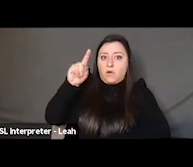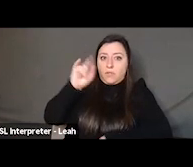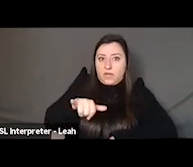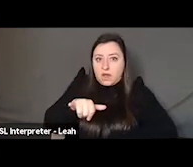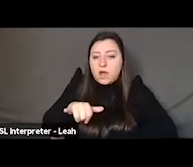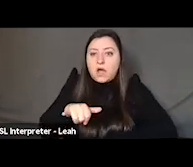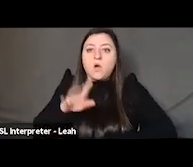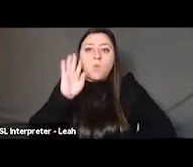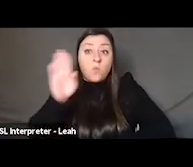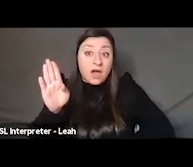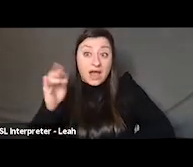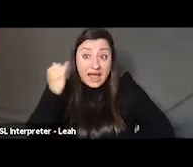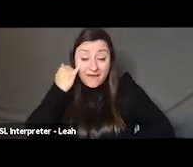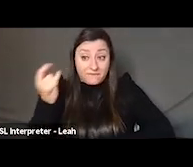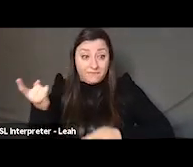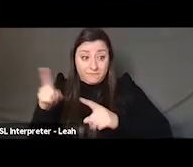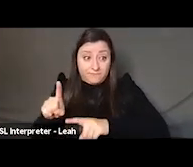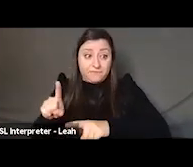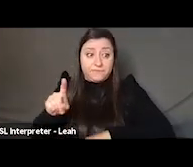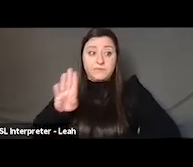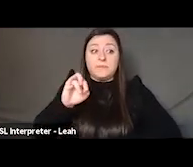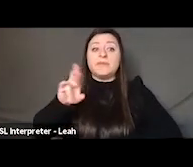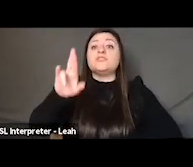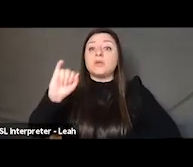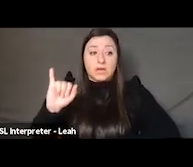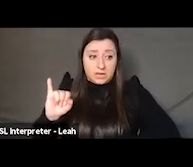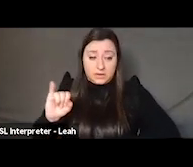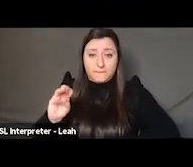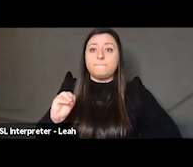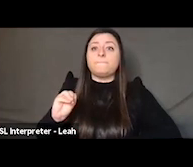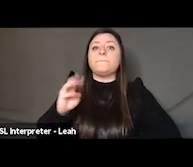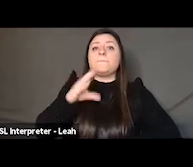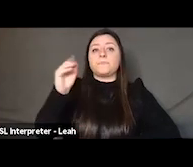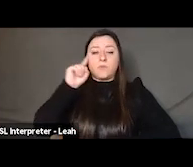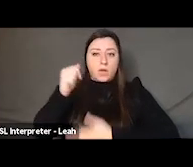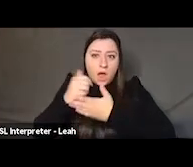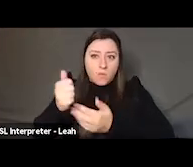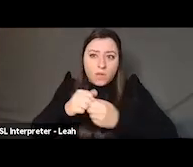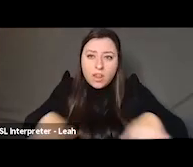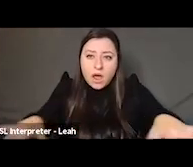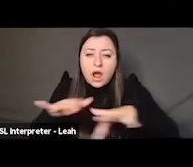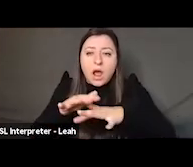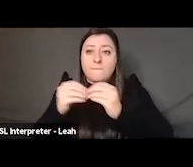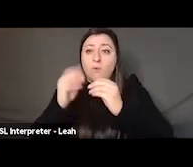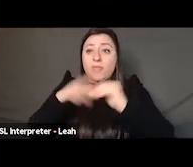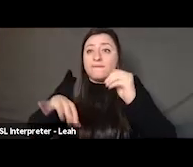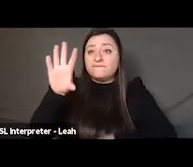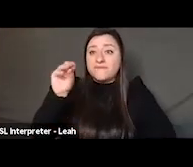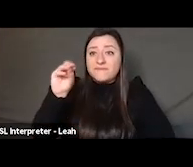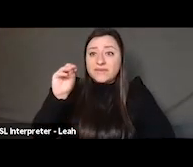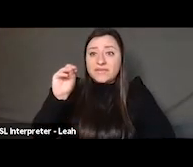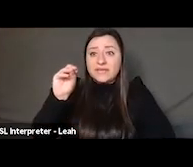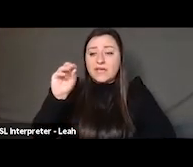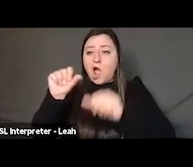the cutting of 6 million trees and countless agricultural lands and more than 50 archaeological remains in that